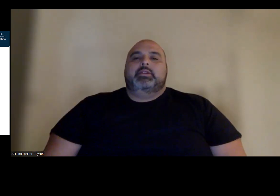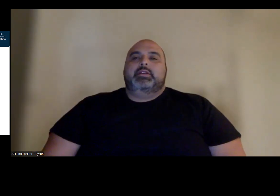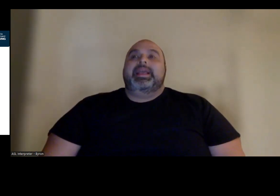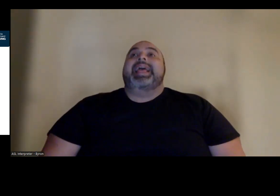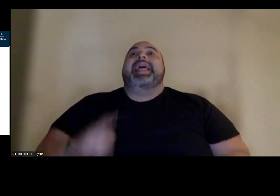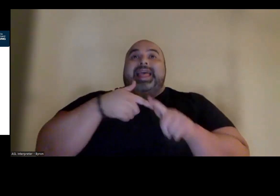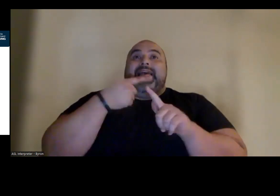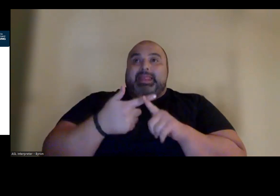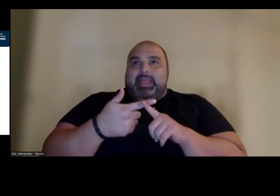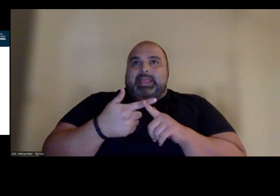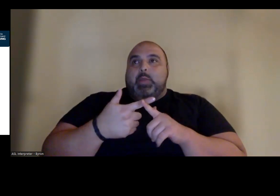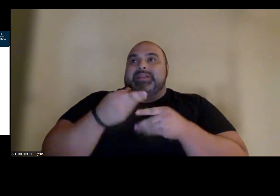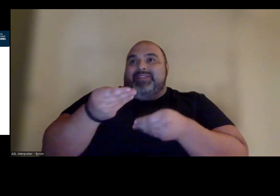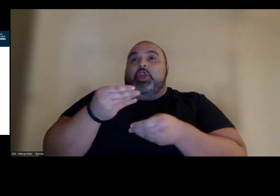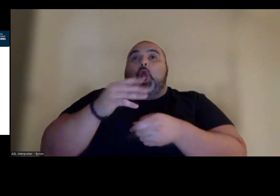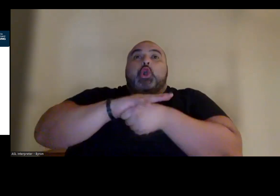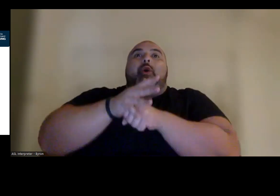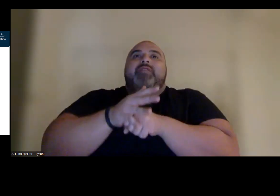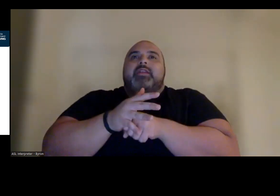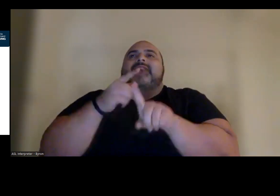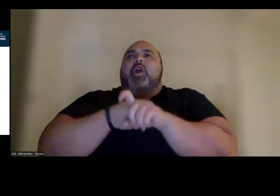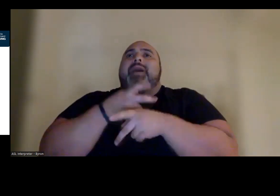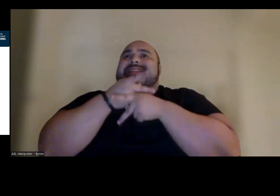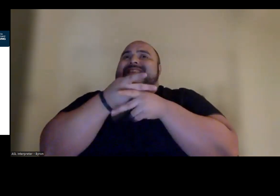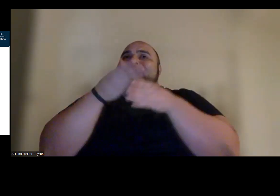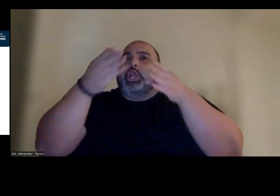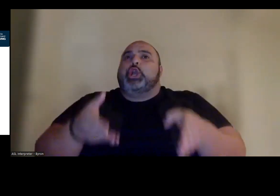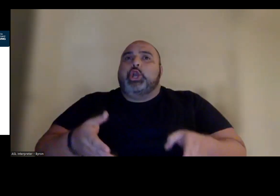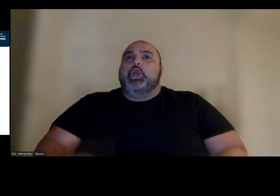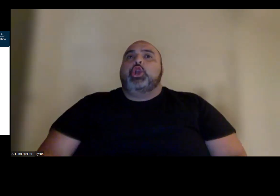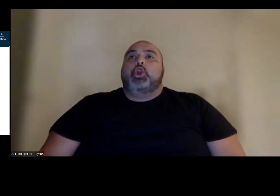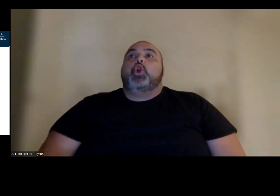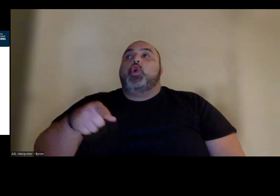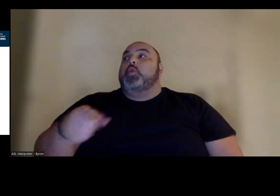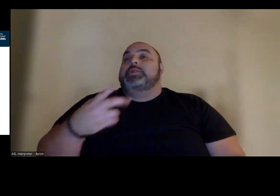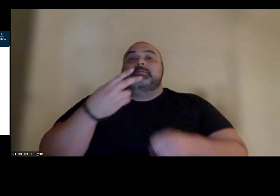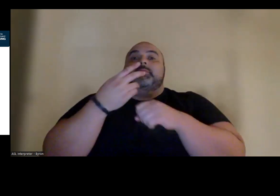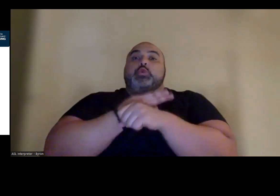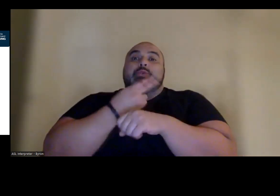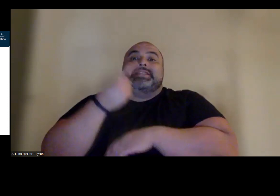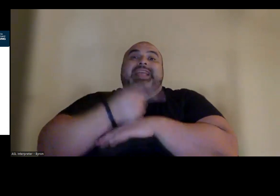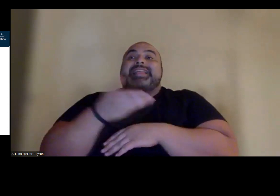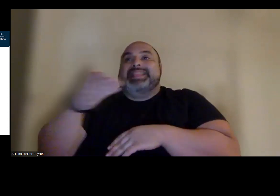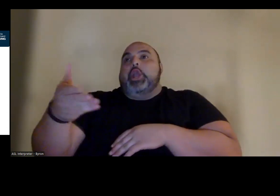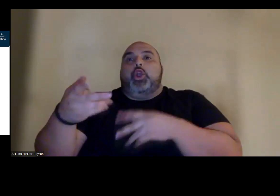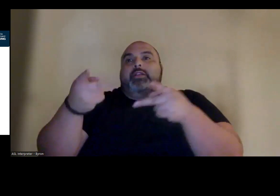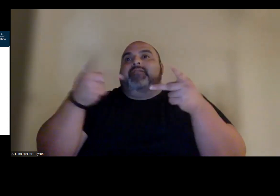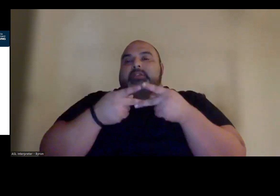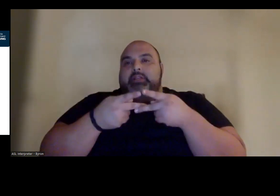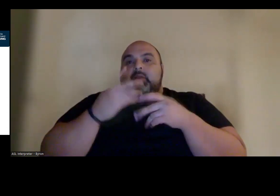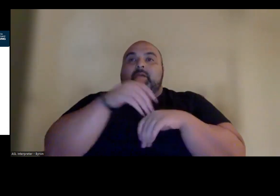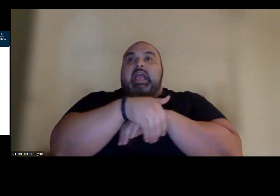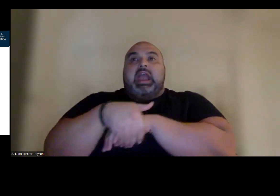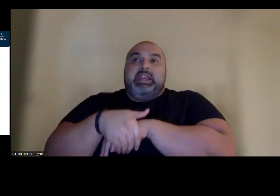given COVID by a caretaker who would spend the day there at the facility, but evenings were